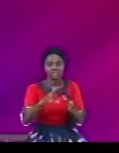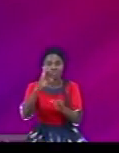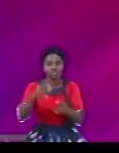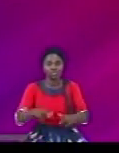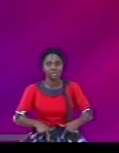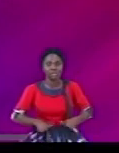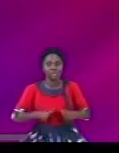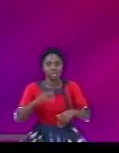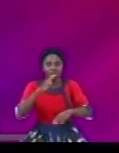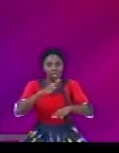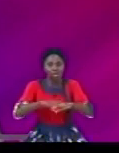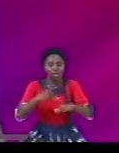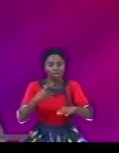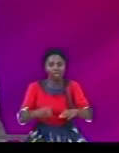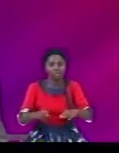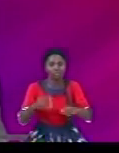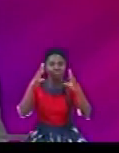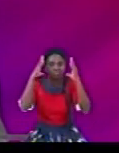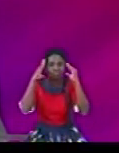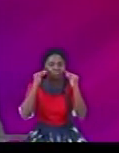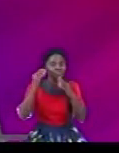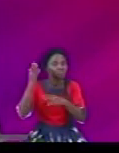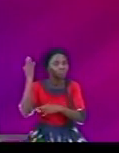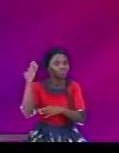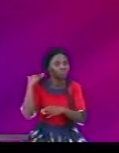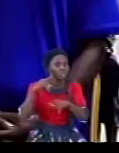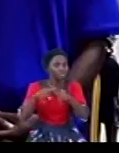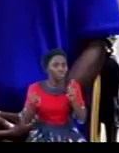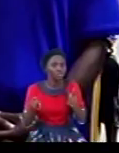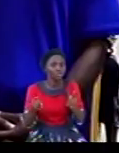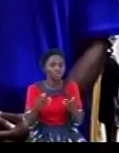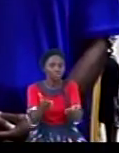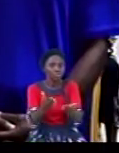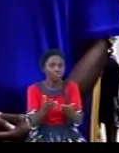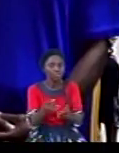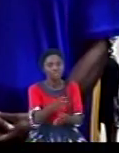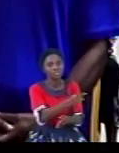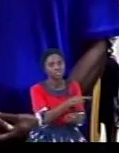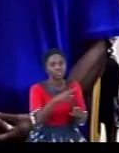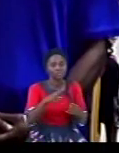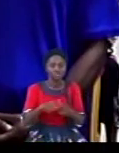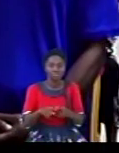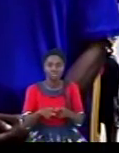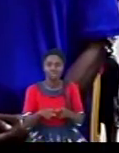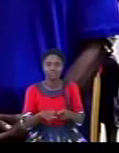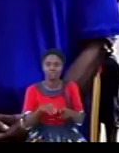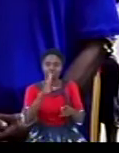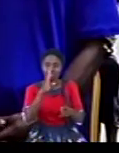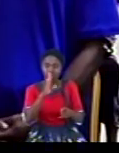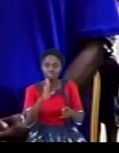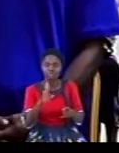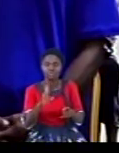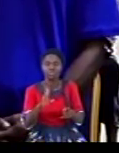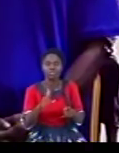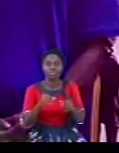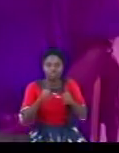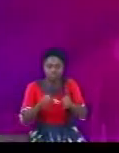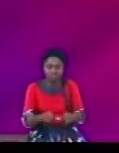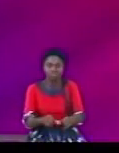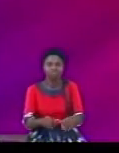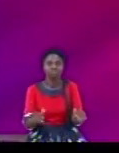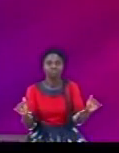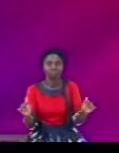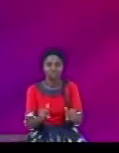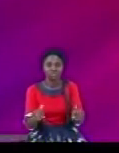I was like this. And the Lord remembered that Israel was holiness. Israel was committed to